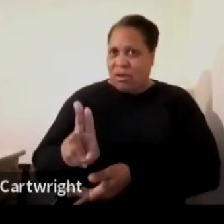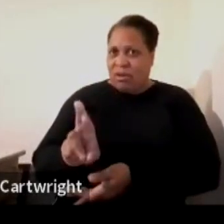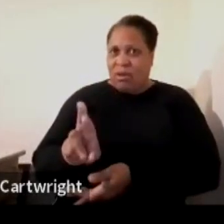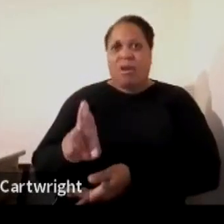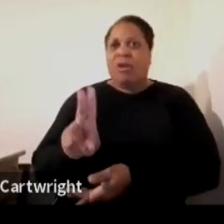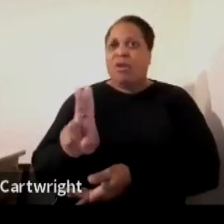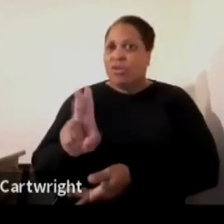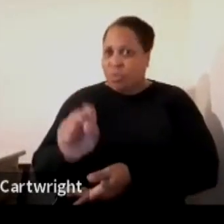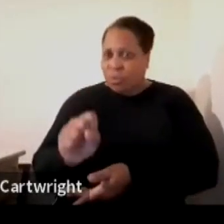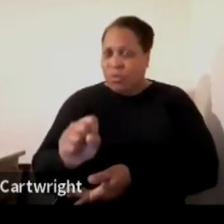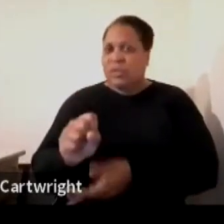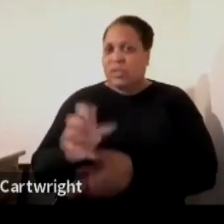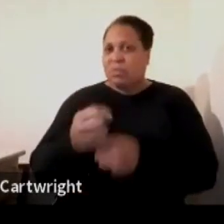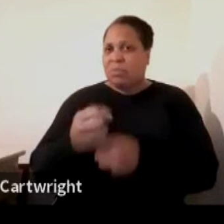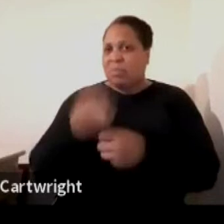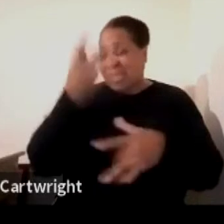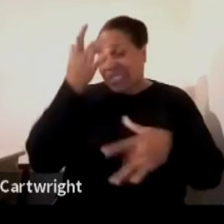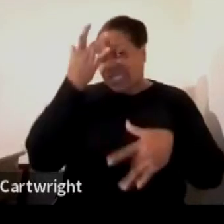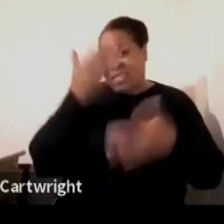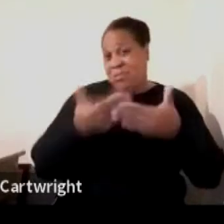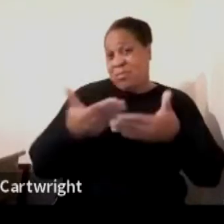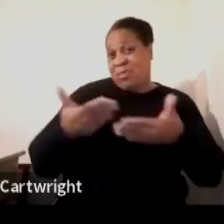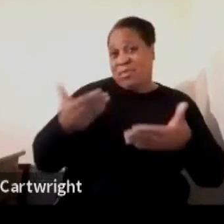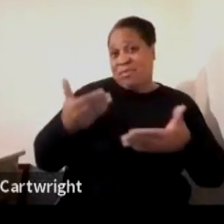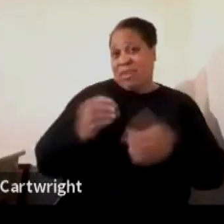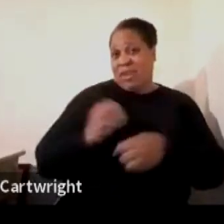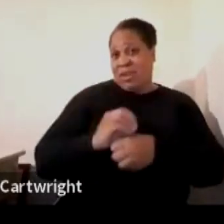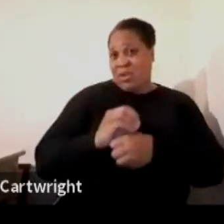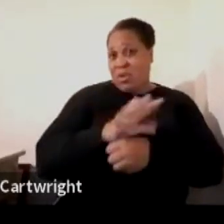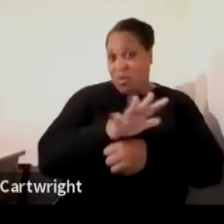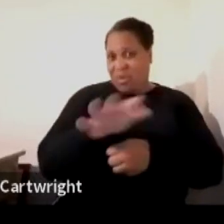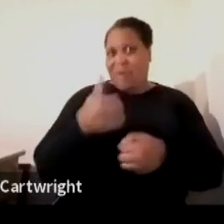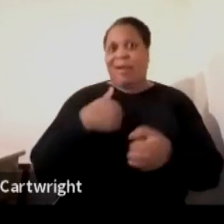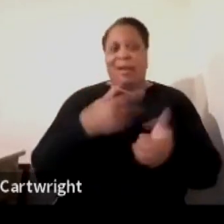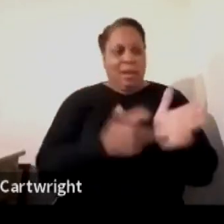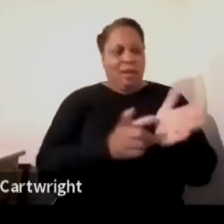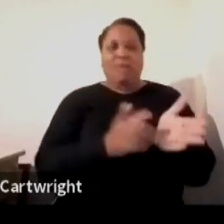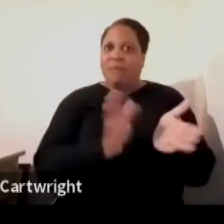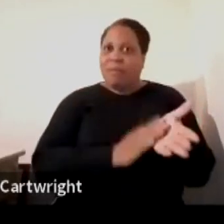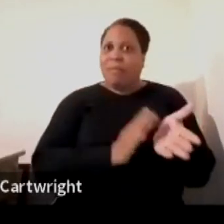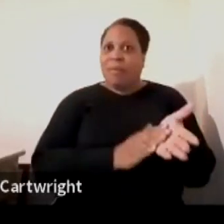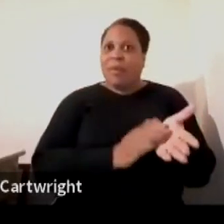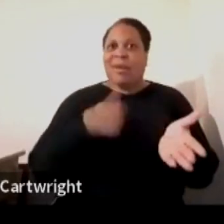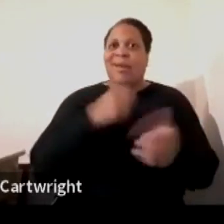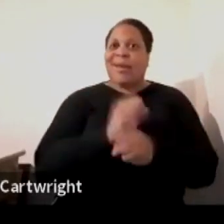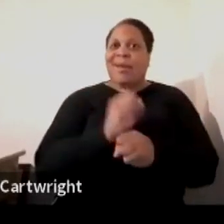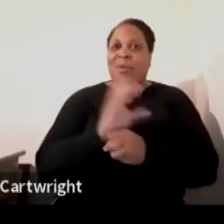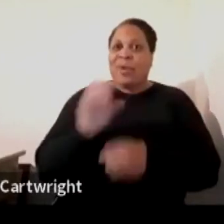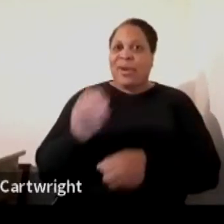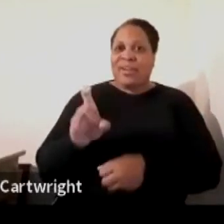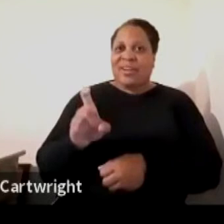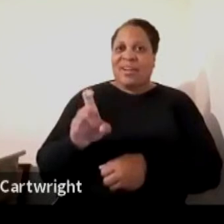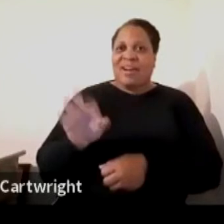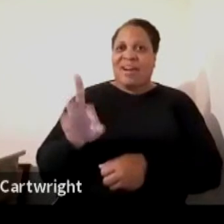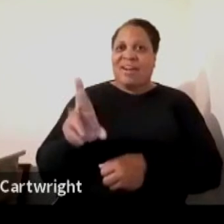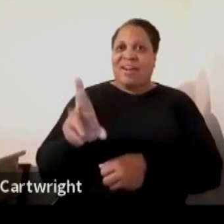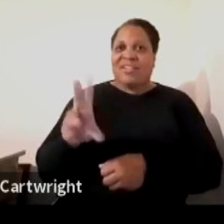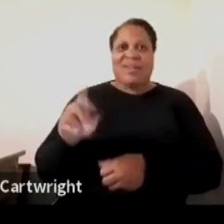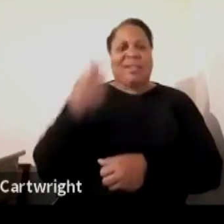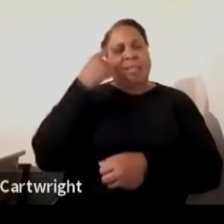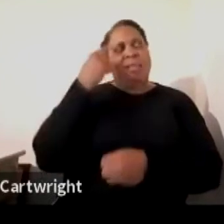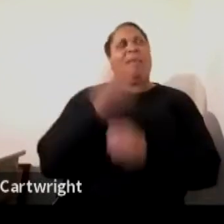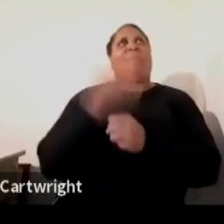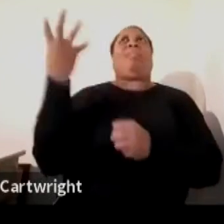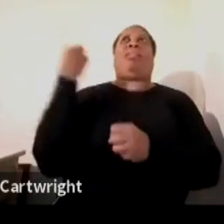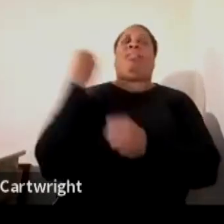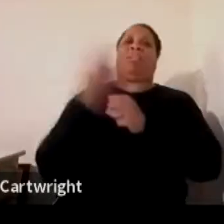COVID, I have a paper actually from the time I was, because I worked at Oxford, feels like 1 billion years ago, mind you. When I